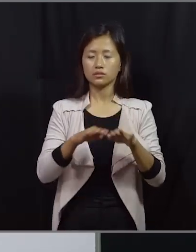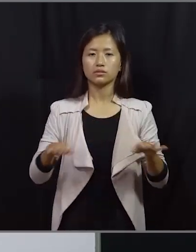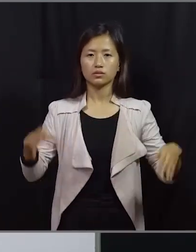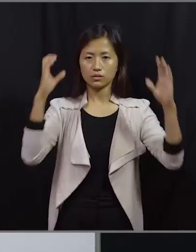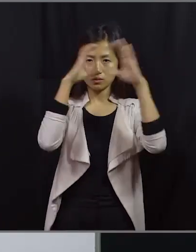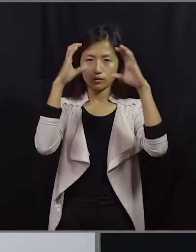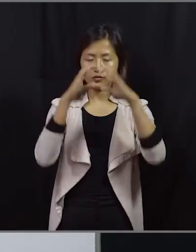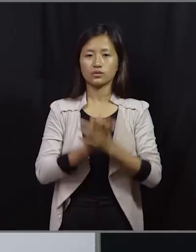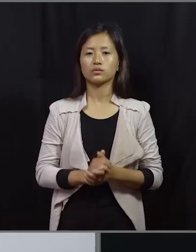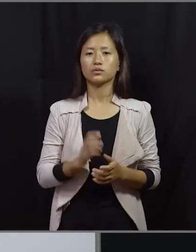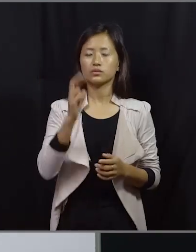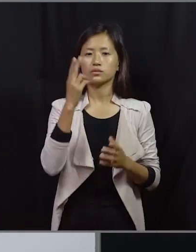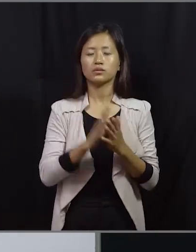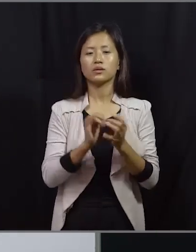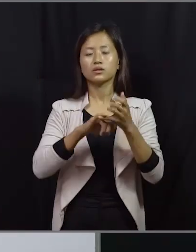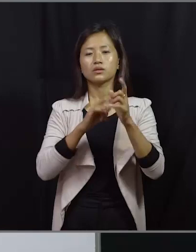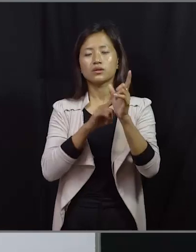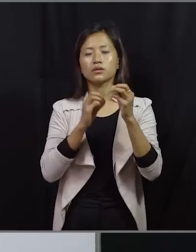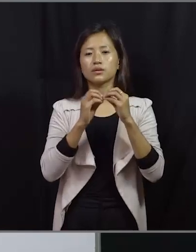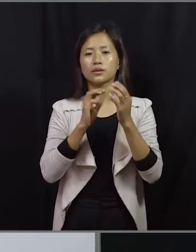get confused with these 2 symbols only.